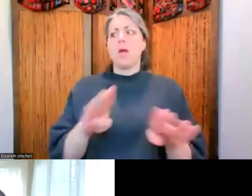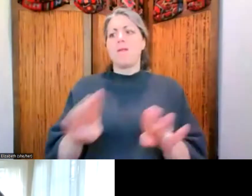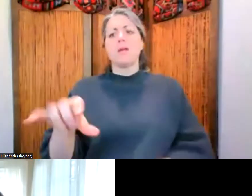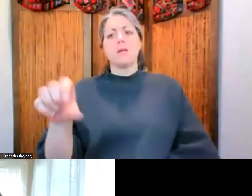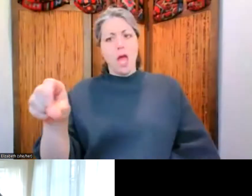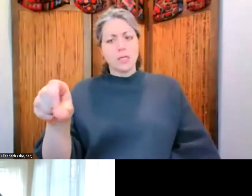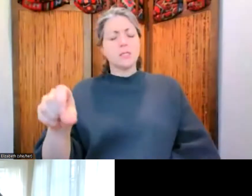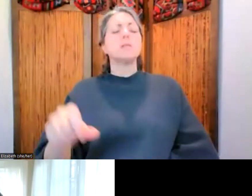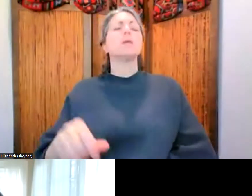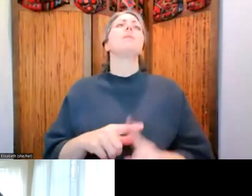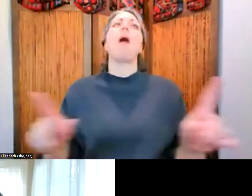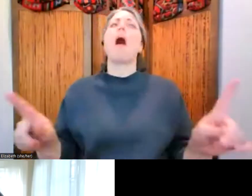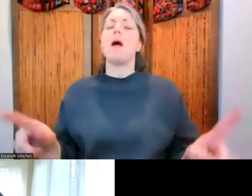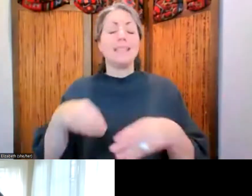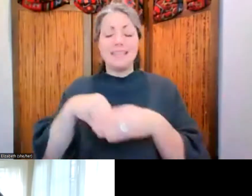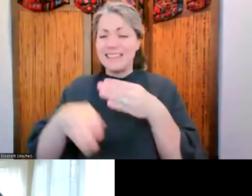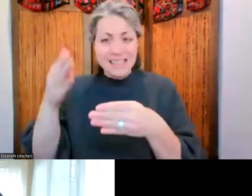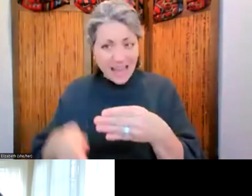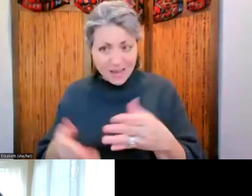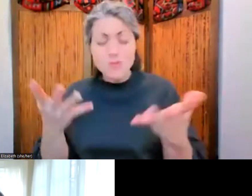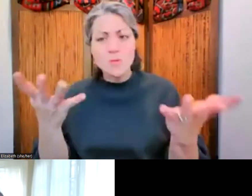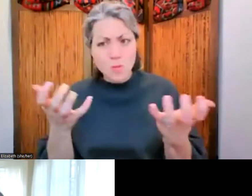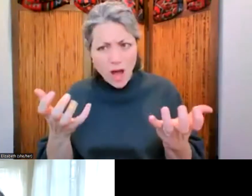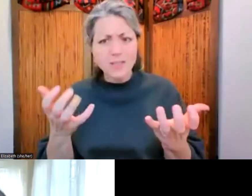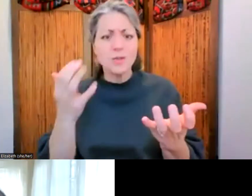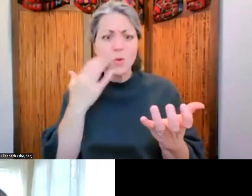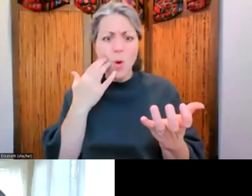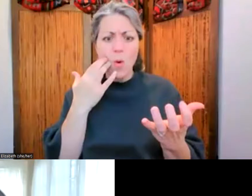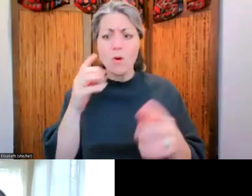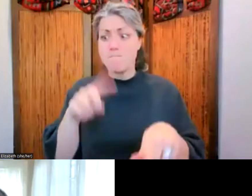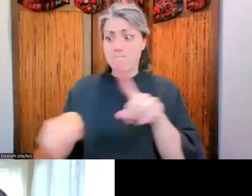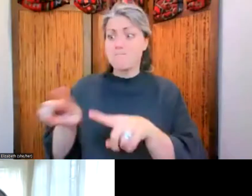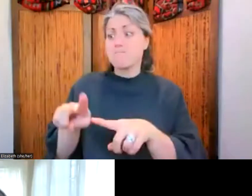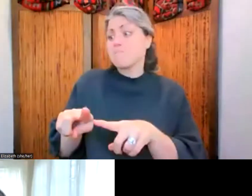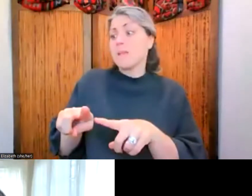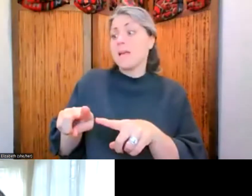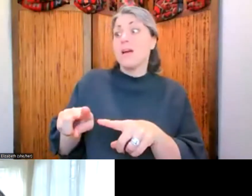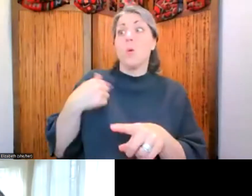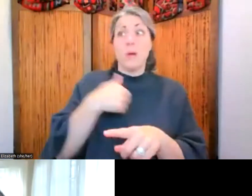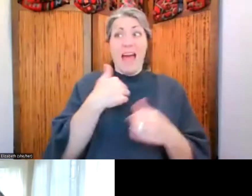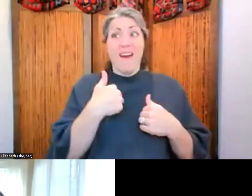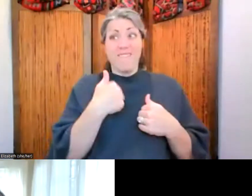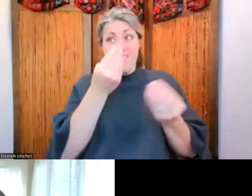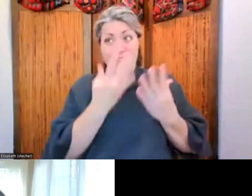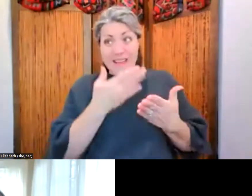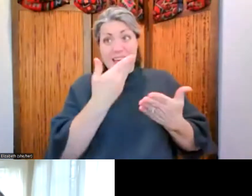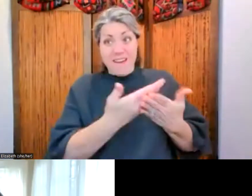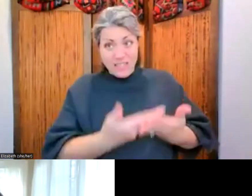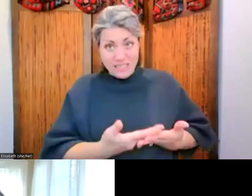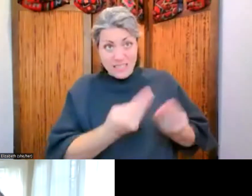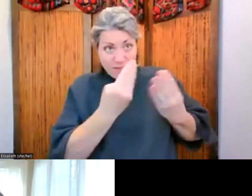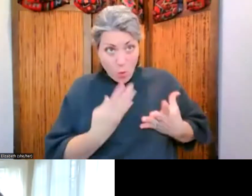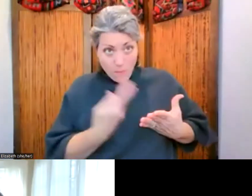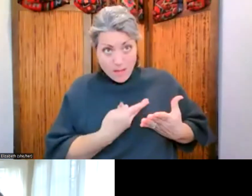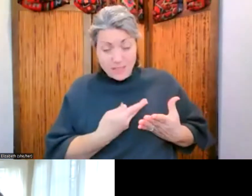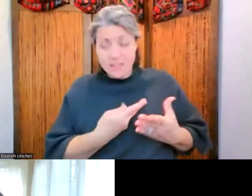situations. Ultimately, we know what's shared with us. We use that to kind of help inform our